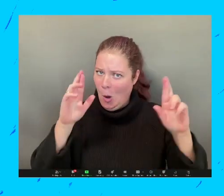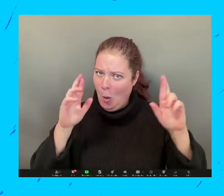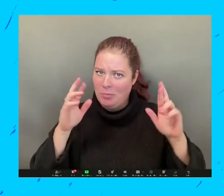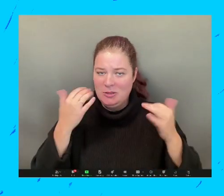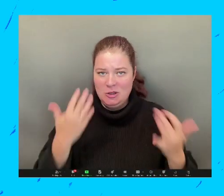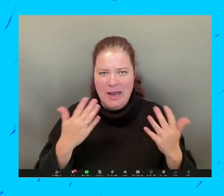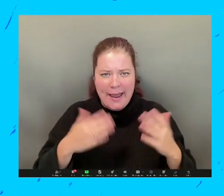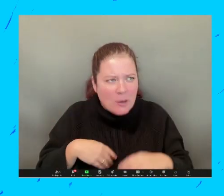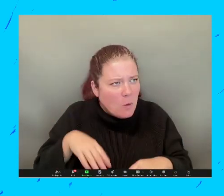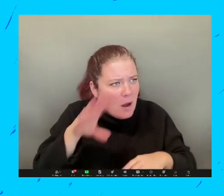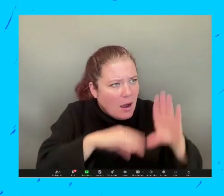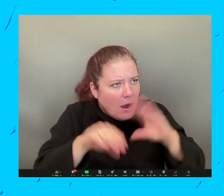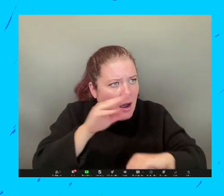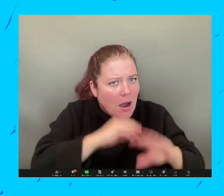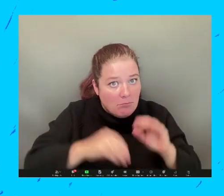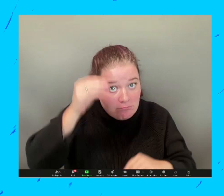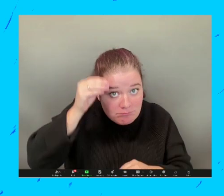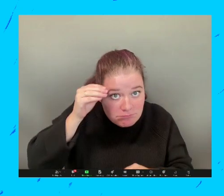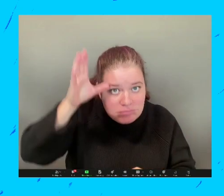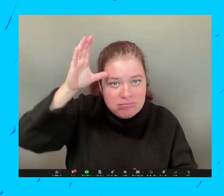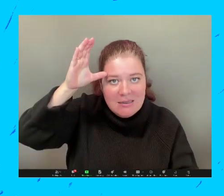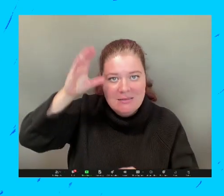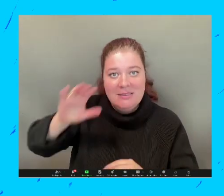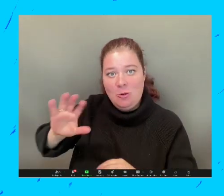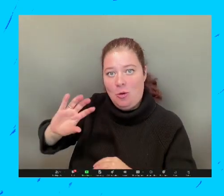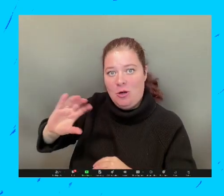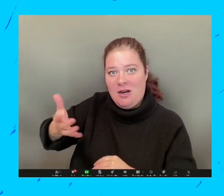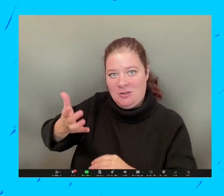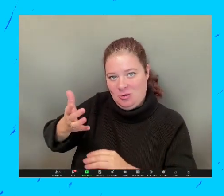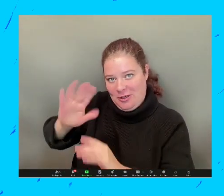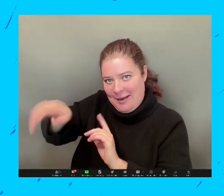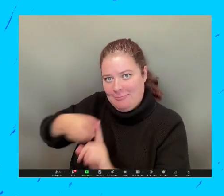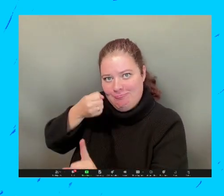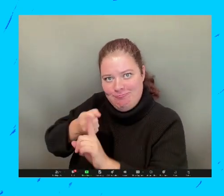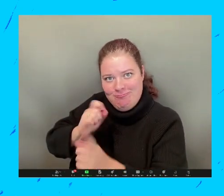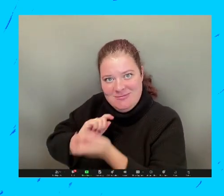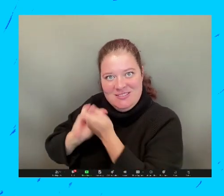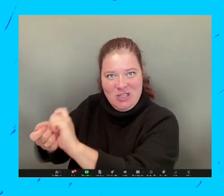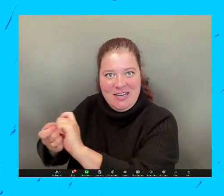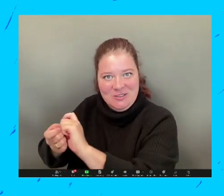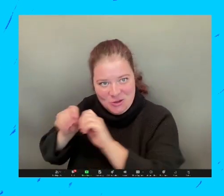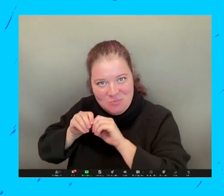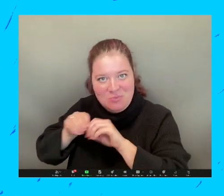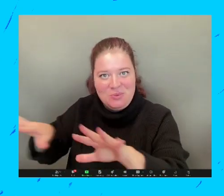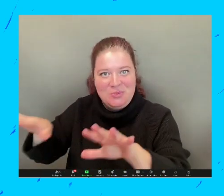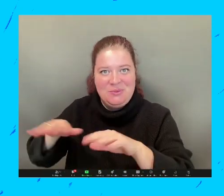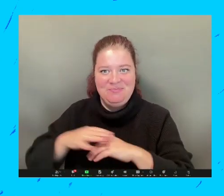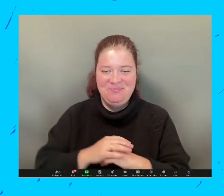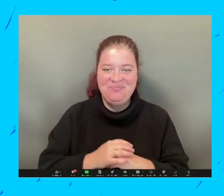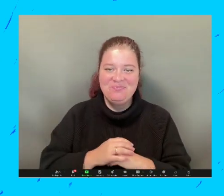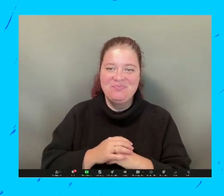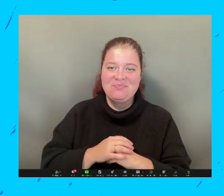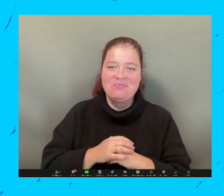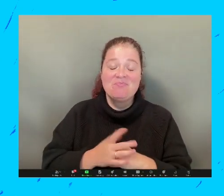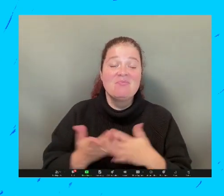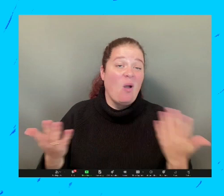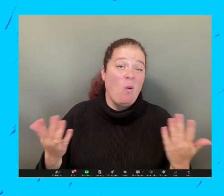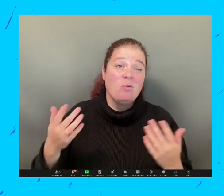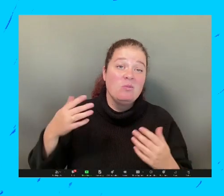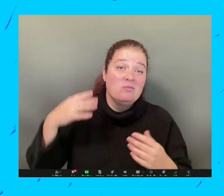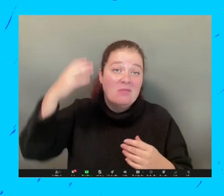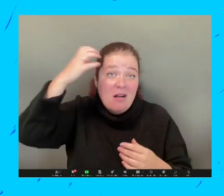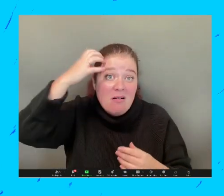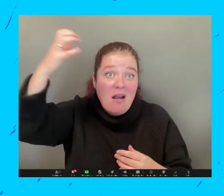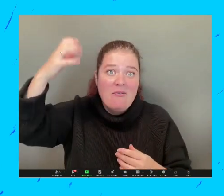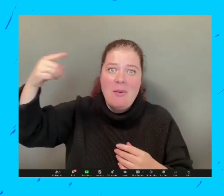to implement some changes in our countries. And this is me. This is it from me, from the stakeholders, from Bavi